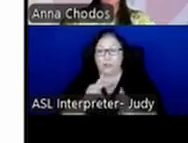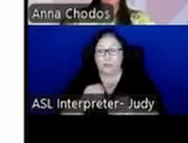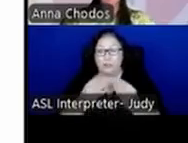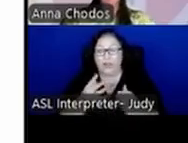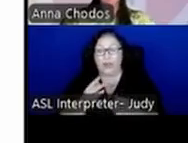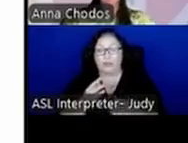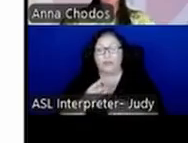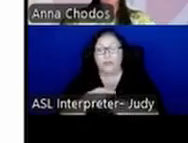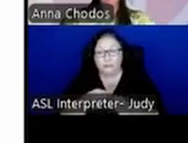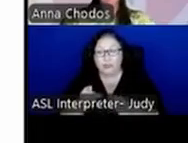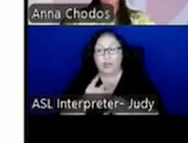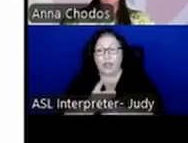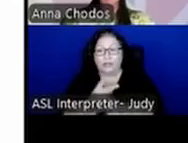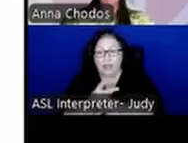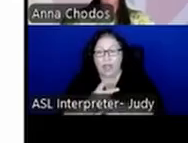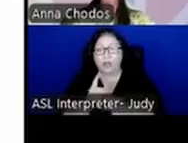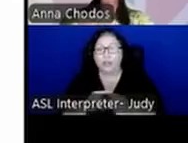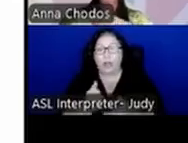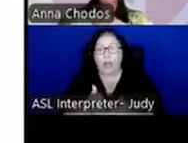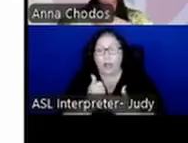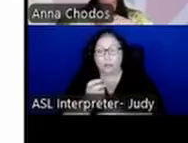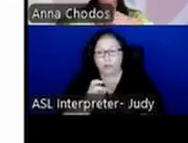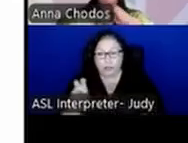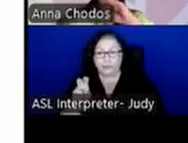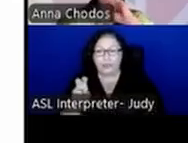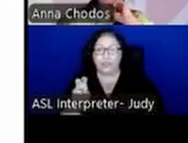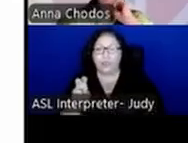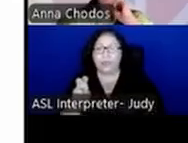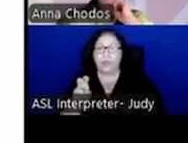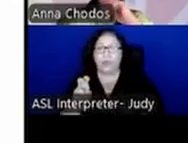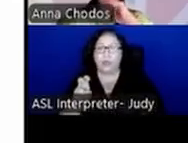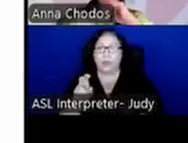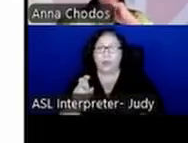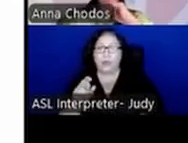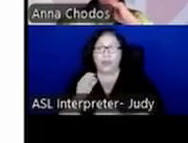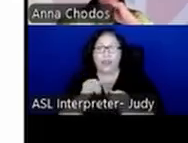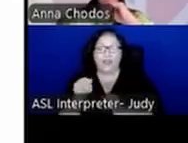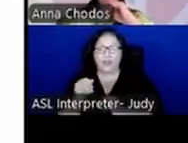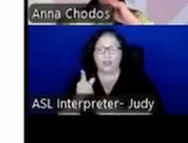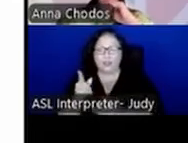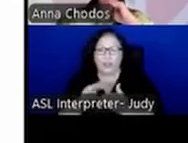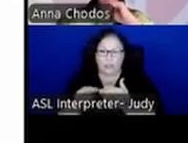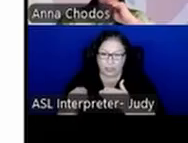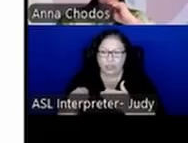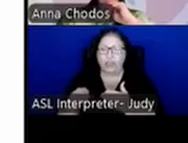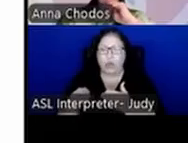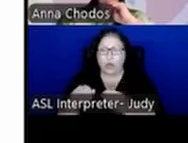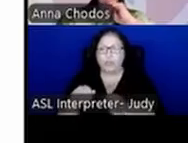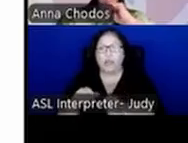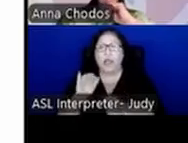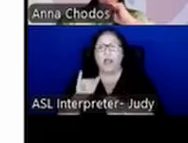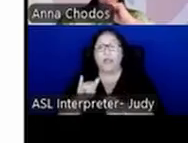transition individuals as they were being discharged. And that support really emphasized person-centered